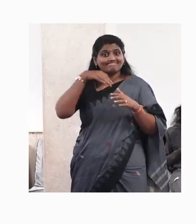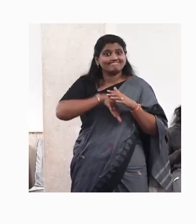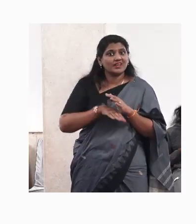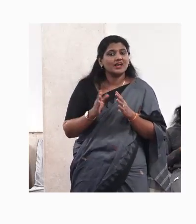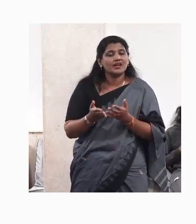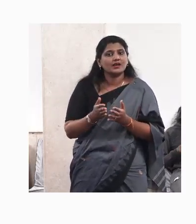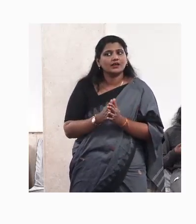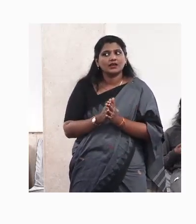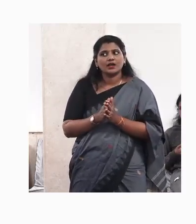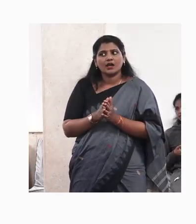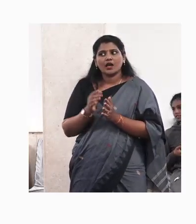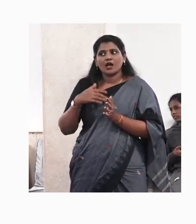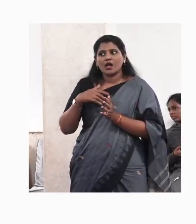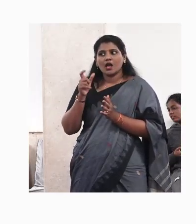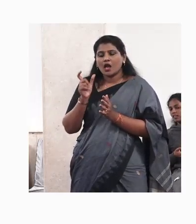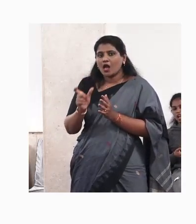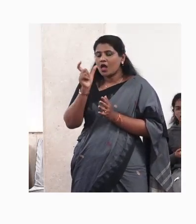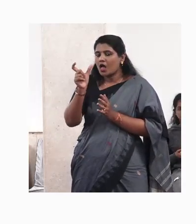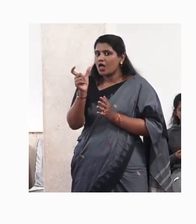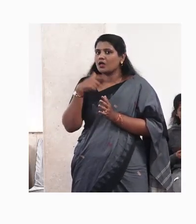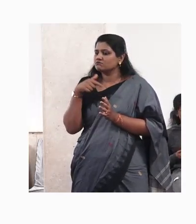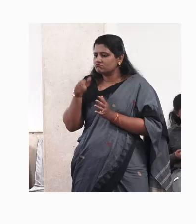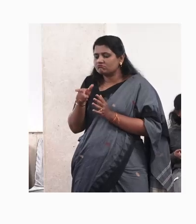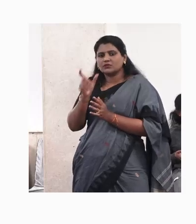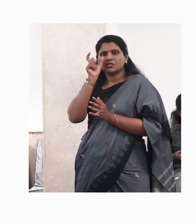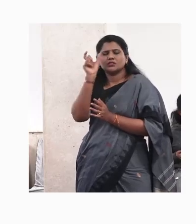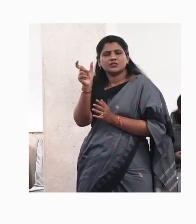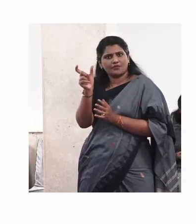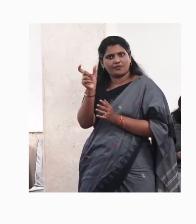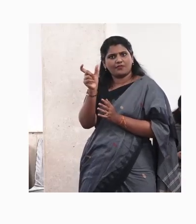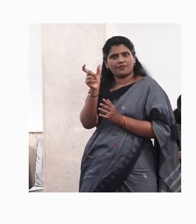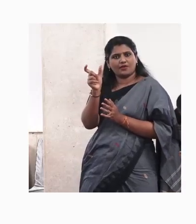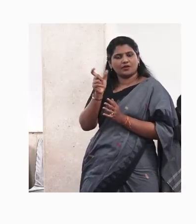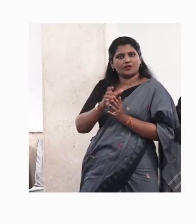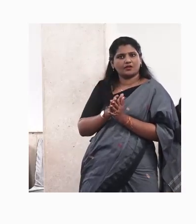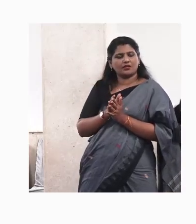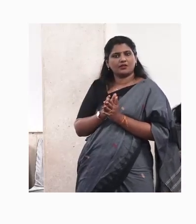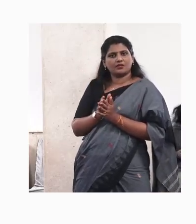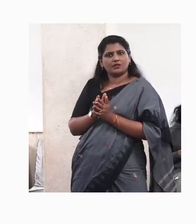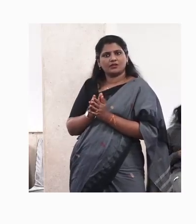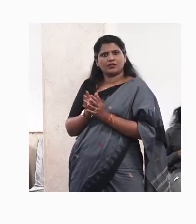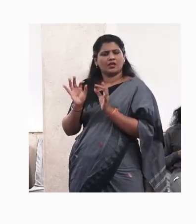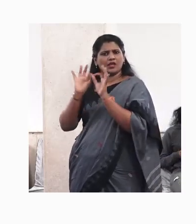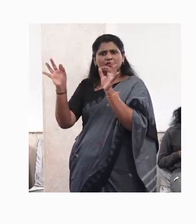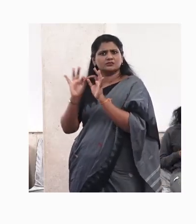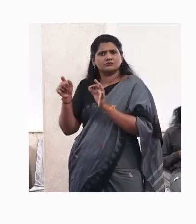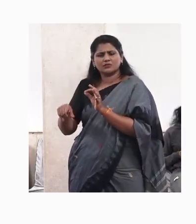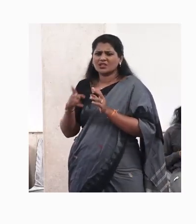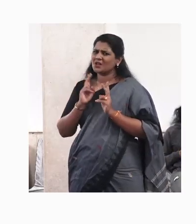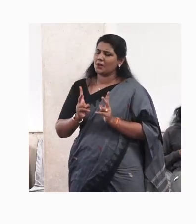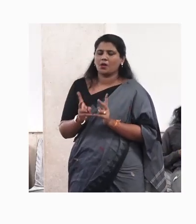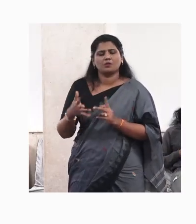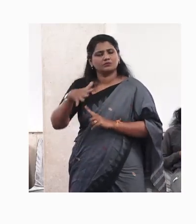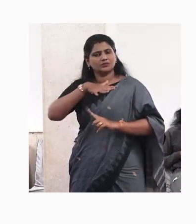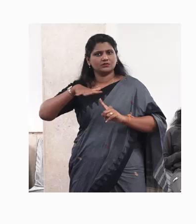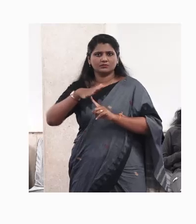Now that's such a profound statement, and in normal circumstances,